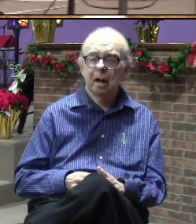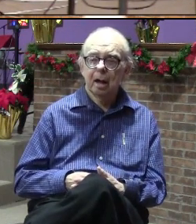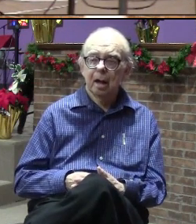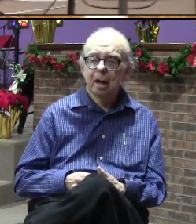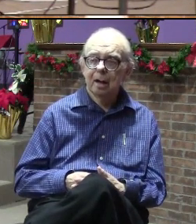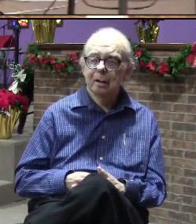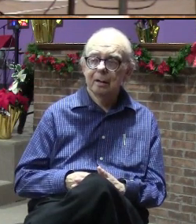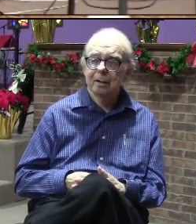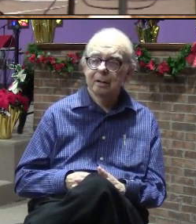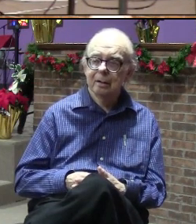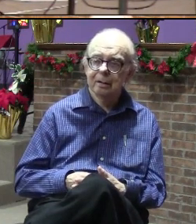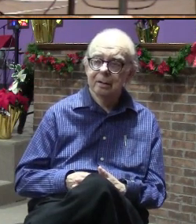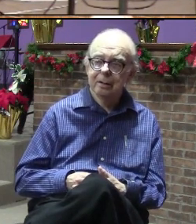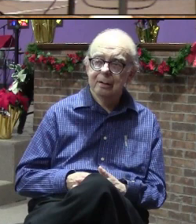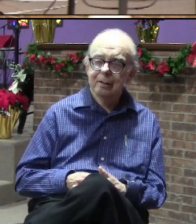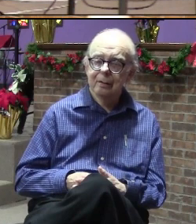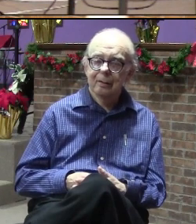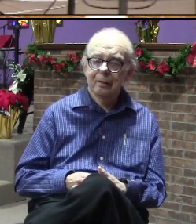yeah.